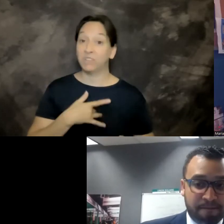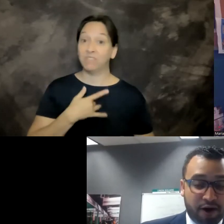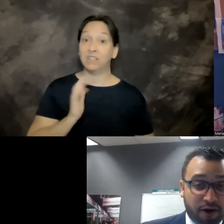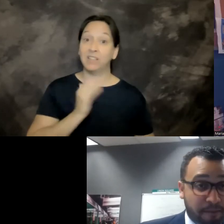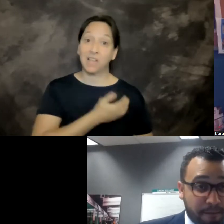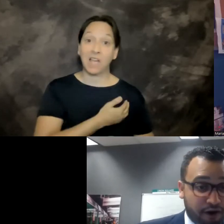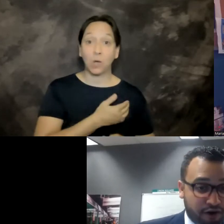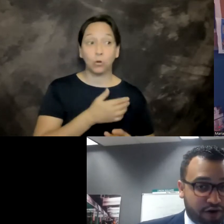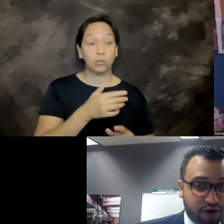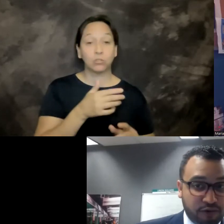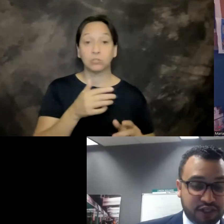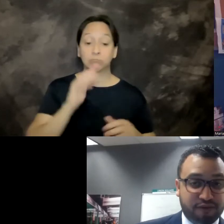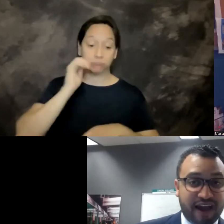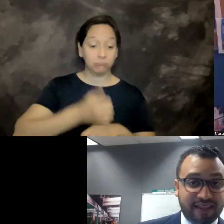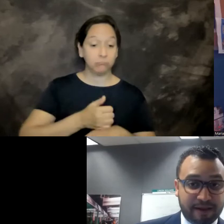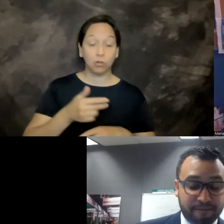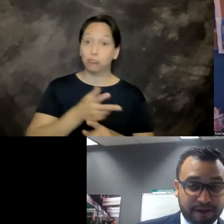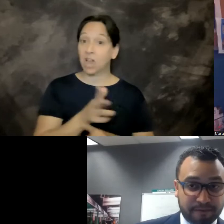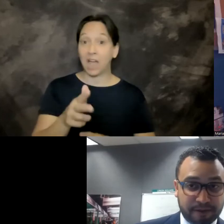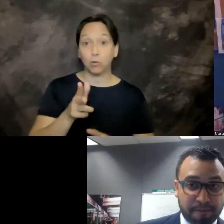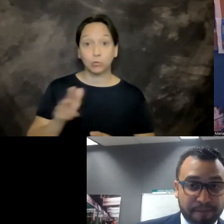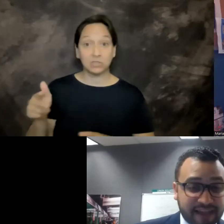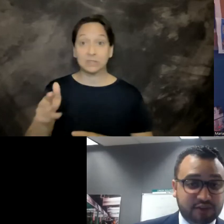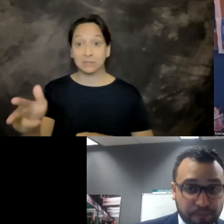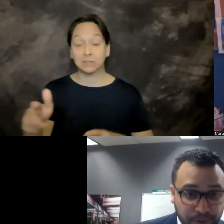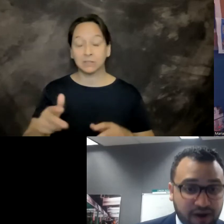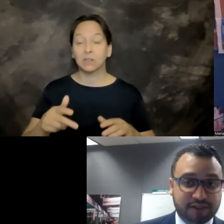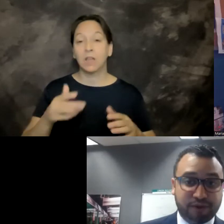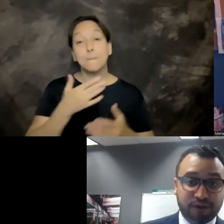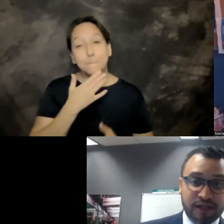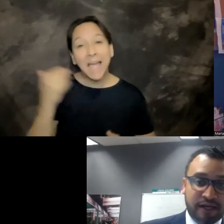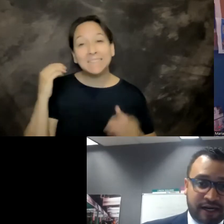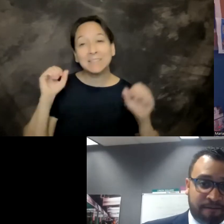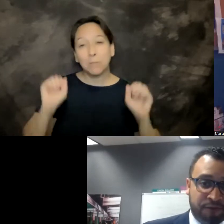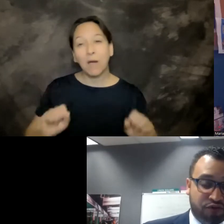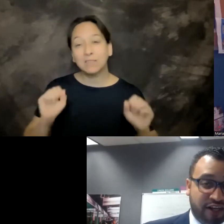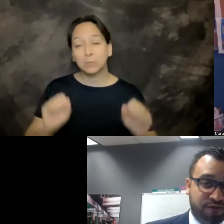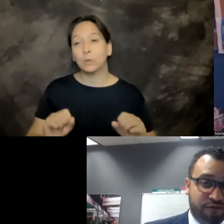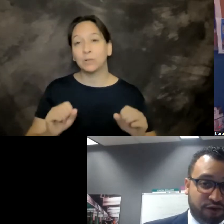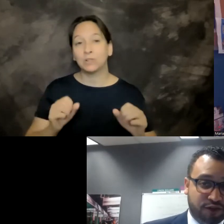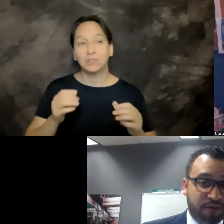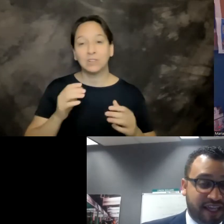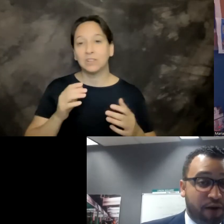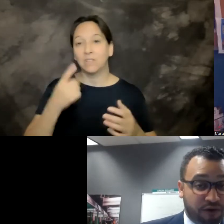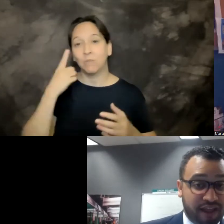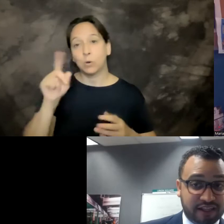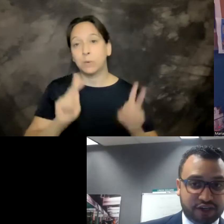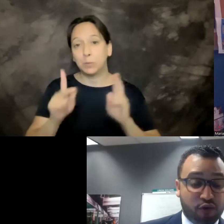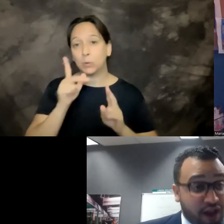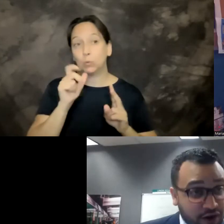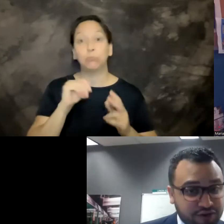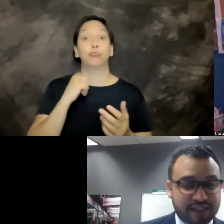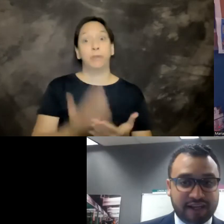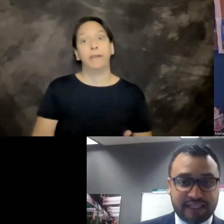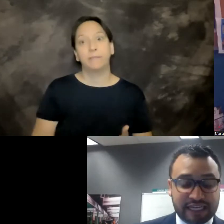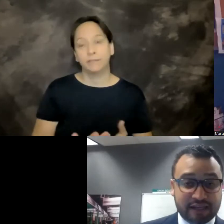are going to provide the best possible direction for folks to be able to get where they need to go.